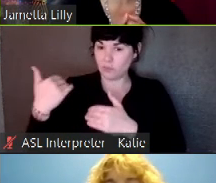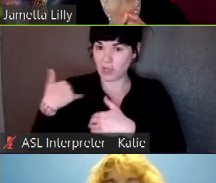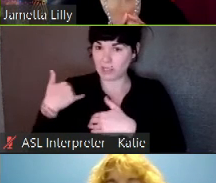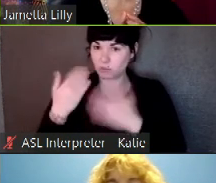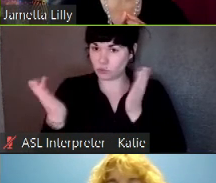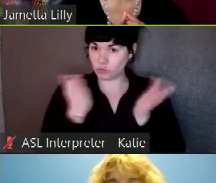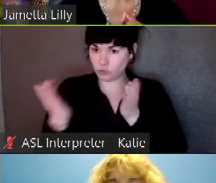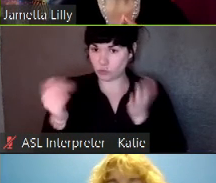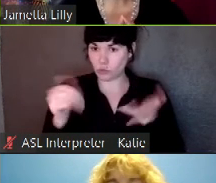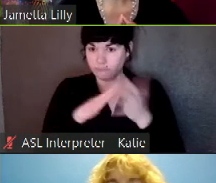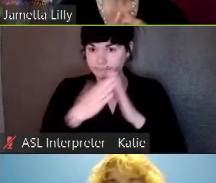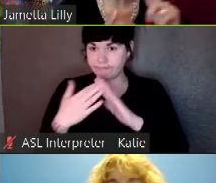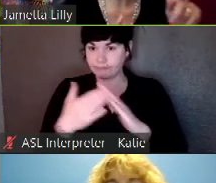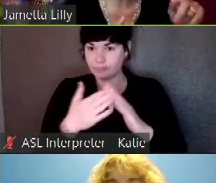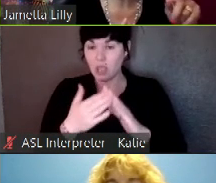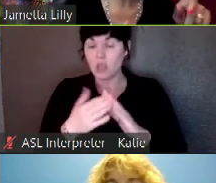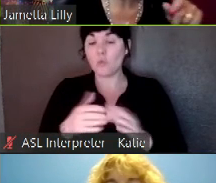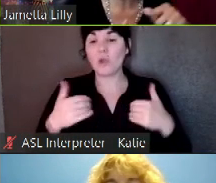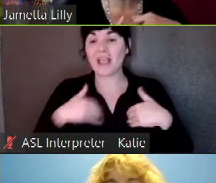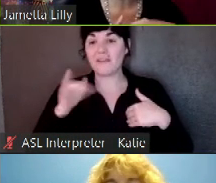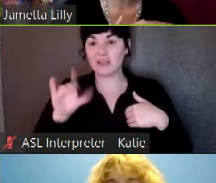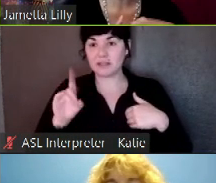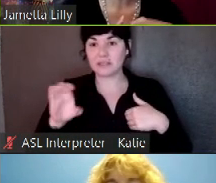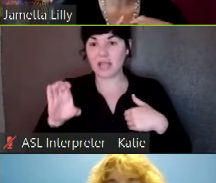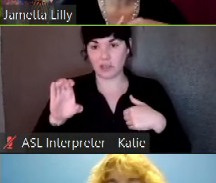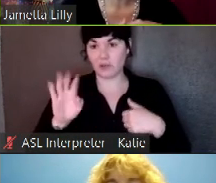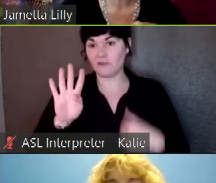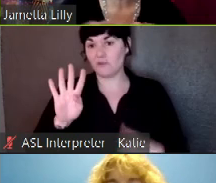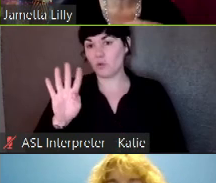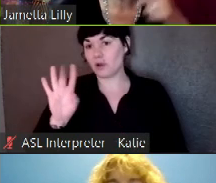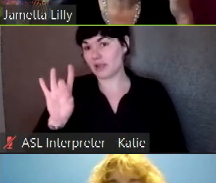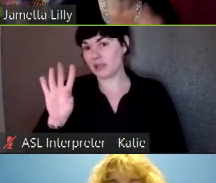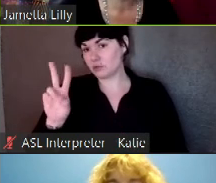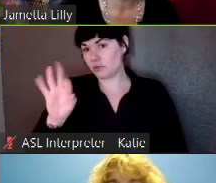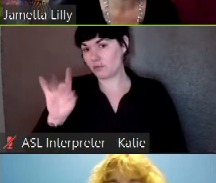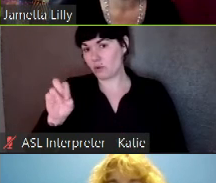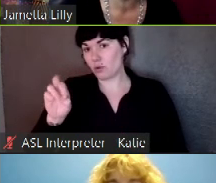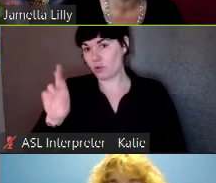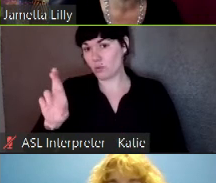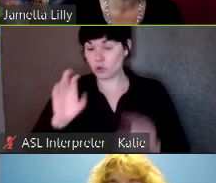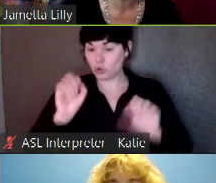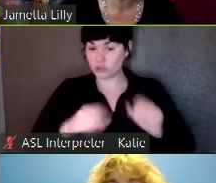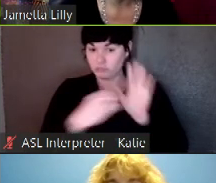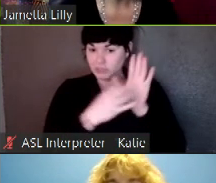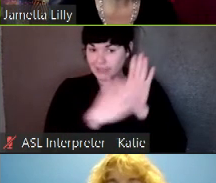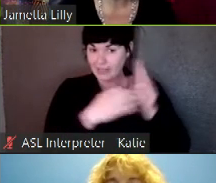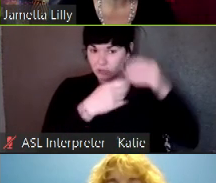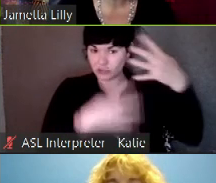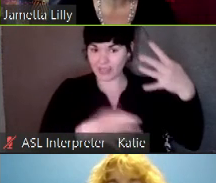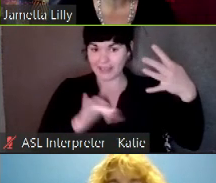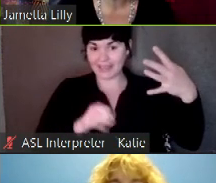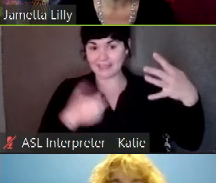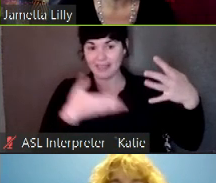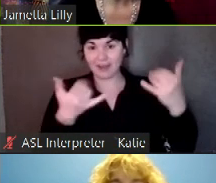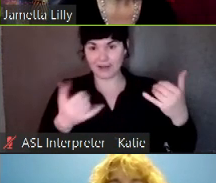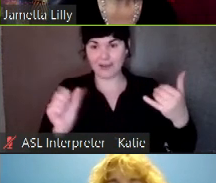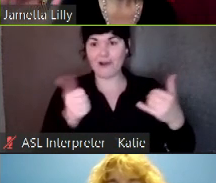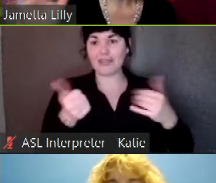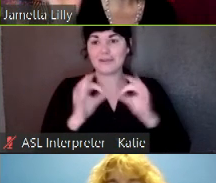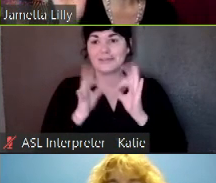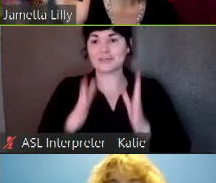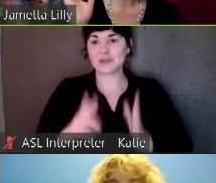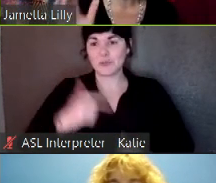I encourage you. If it's not in our chat, if somebody can pop that in. Yes, there it is right now on your screen.